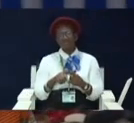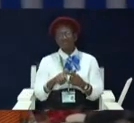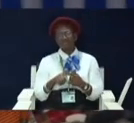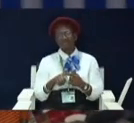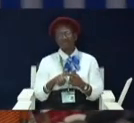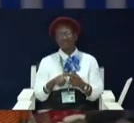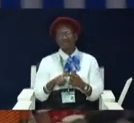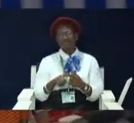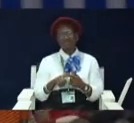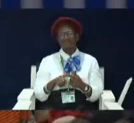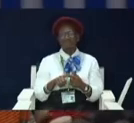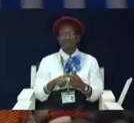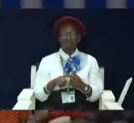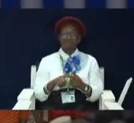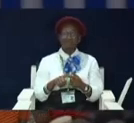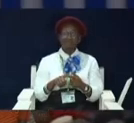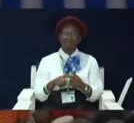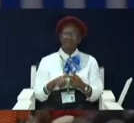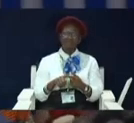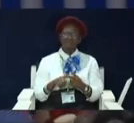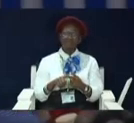we will